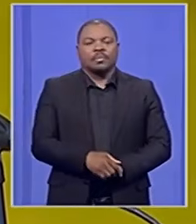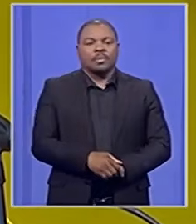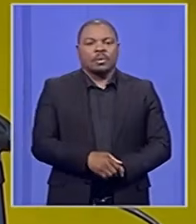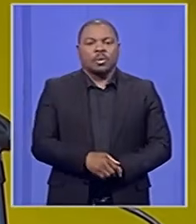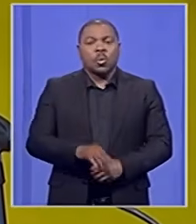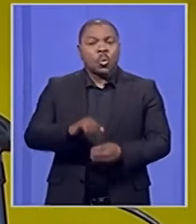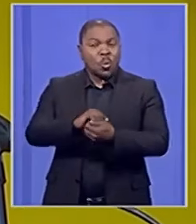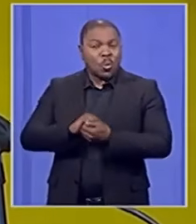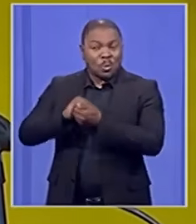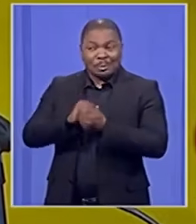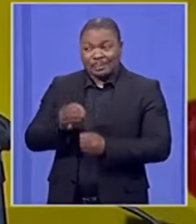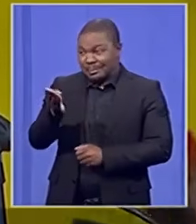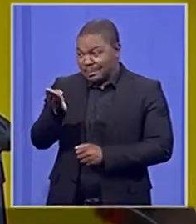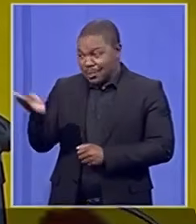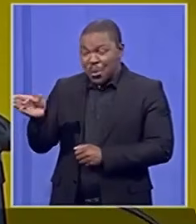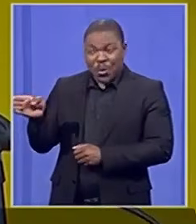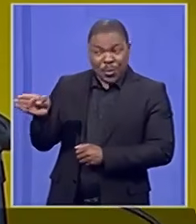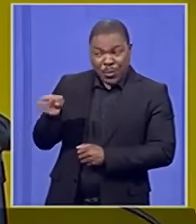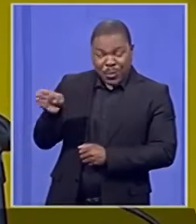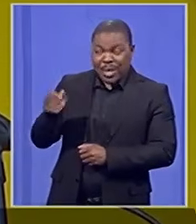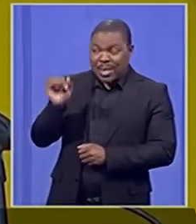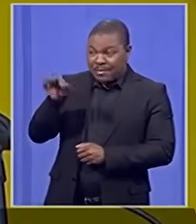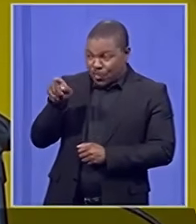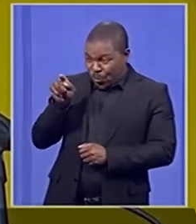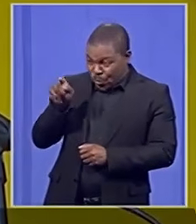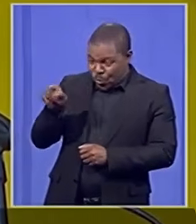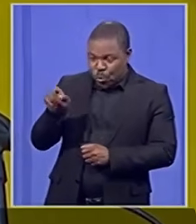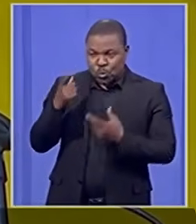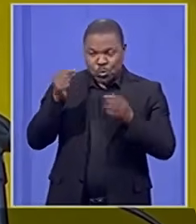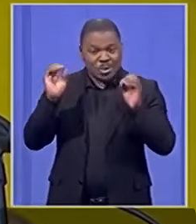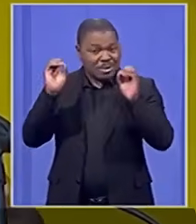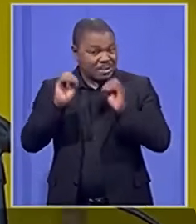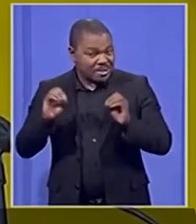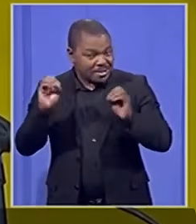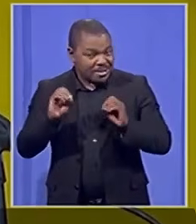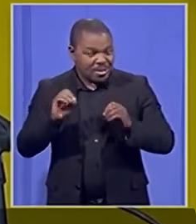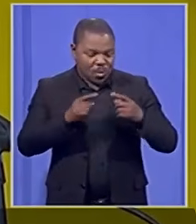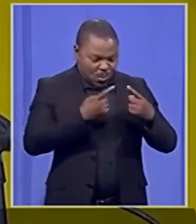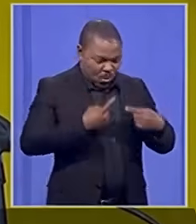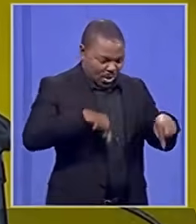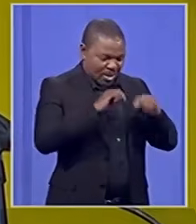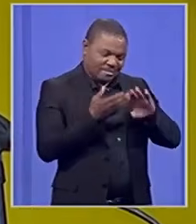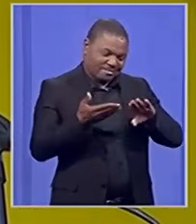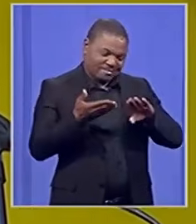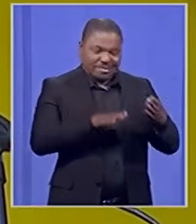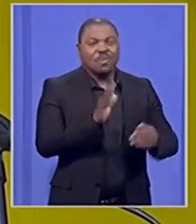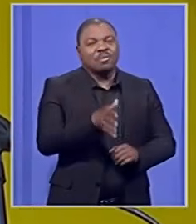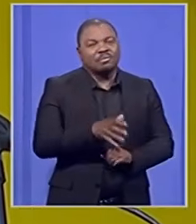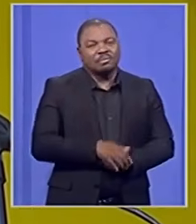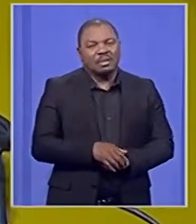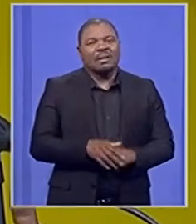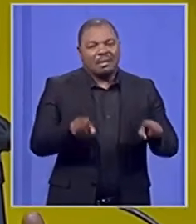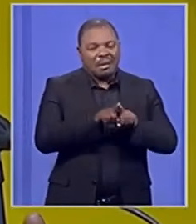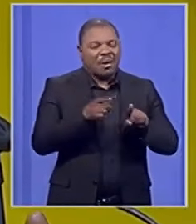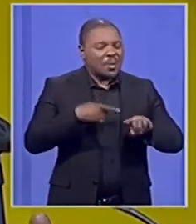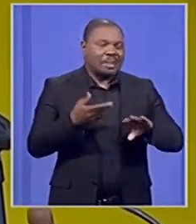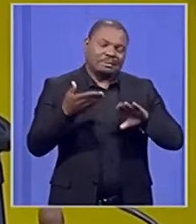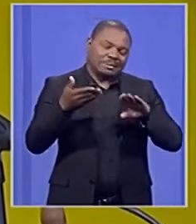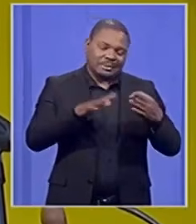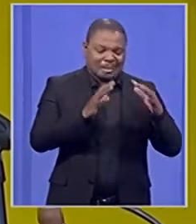Comrades, without you doing anything, we are dead. We are dead.